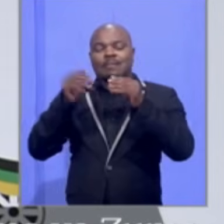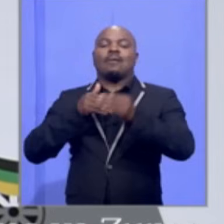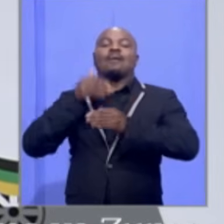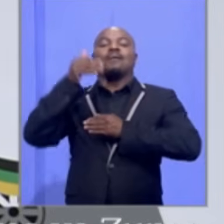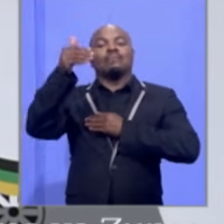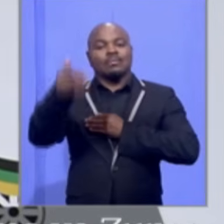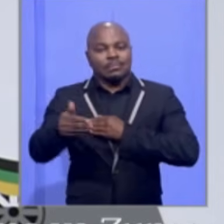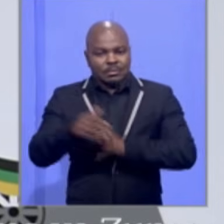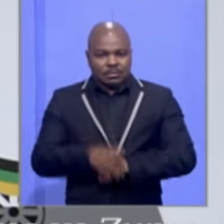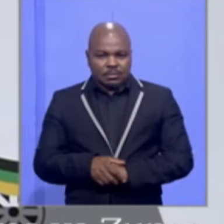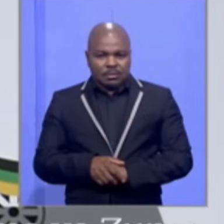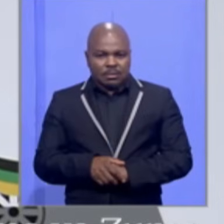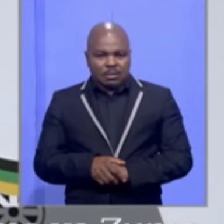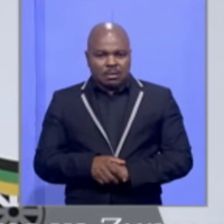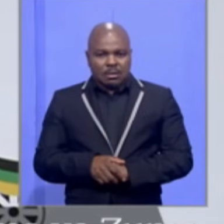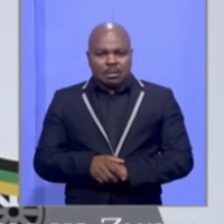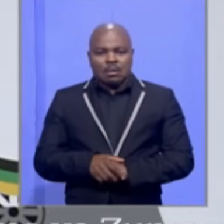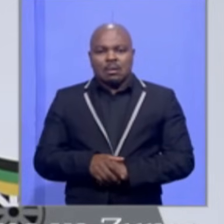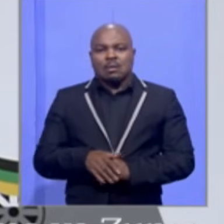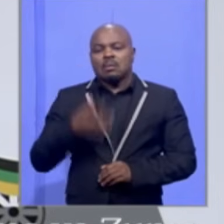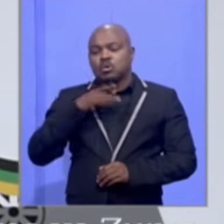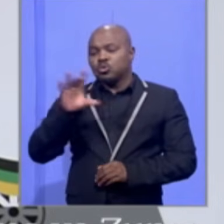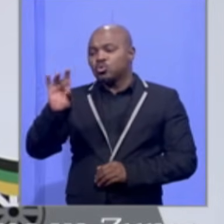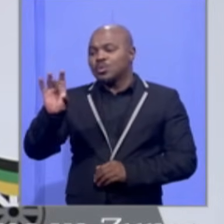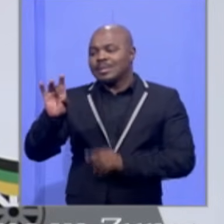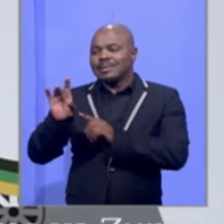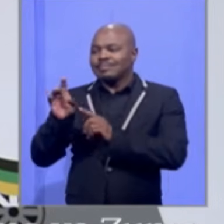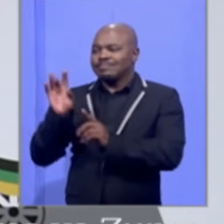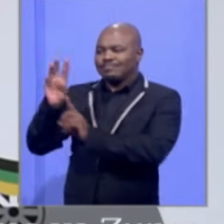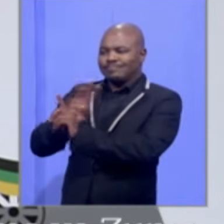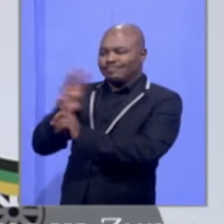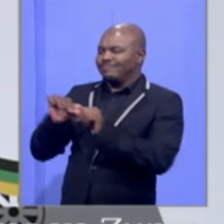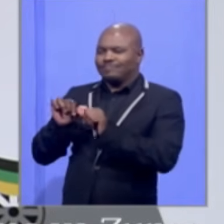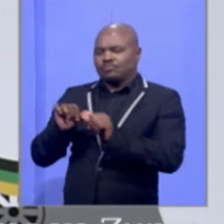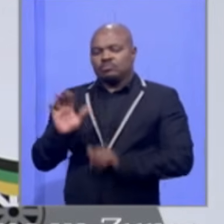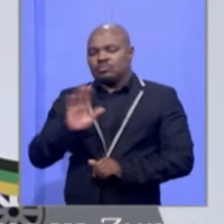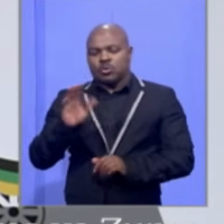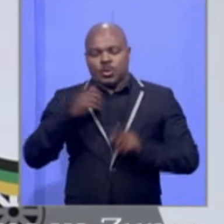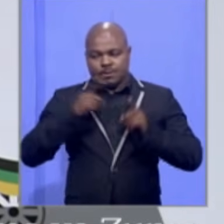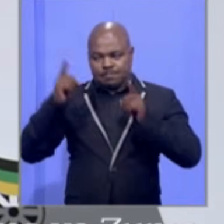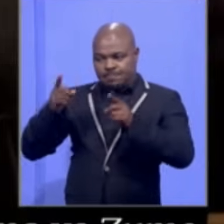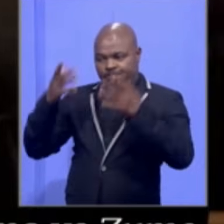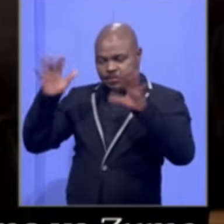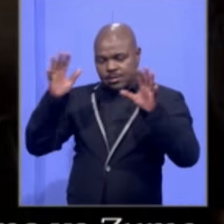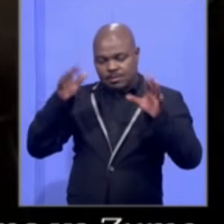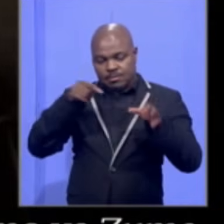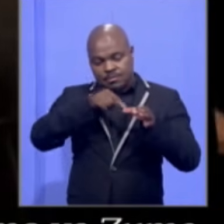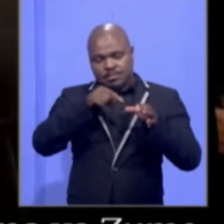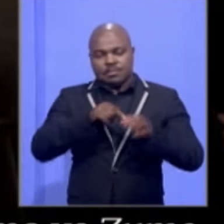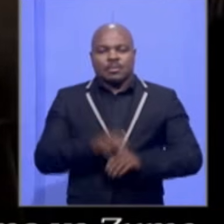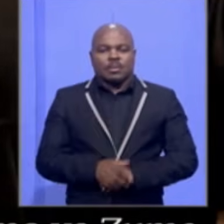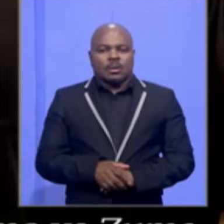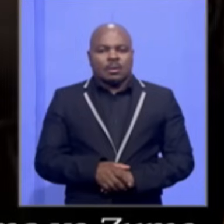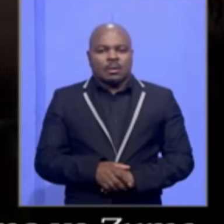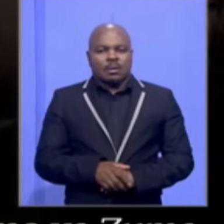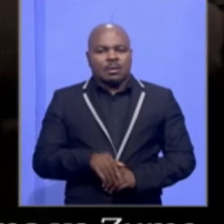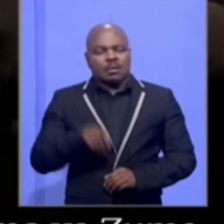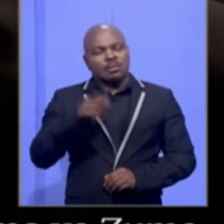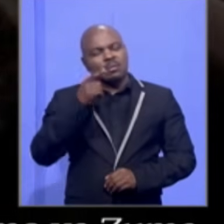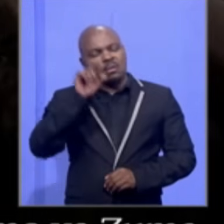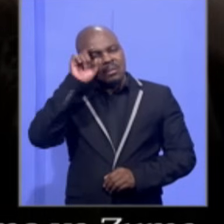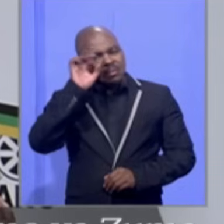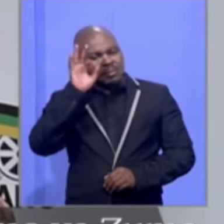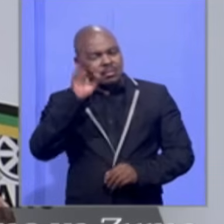We don't expect anything to take place on Tuesday, as the instruction has been communicated. Mbalula ha rata ho